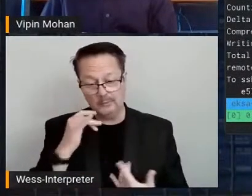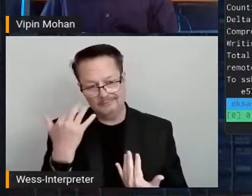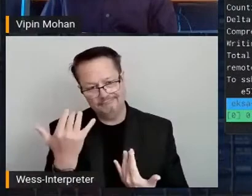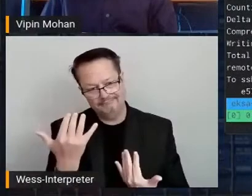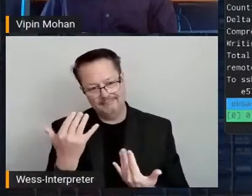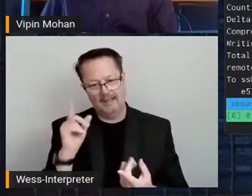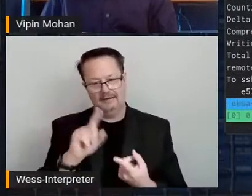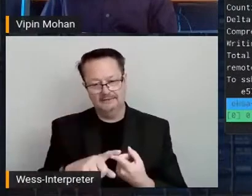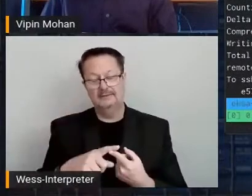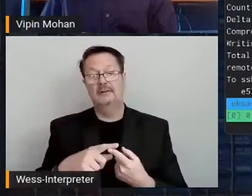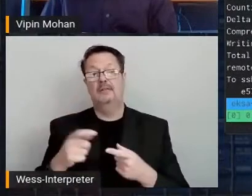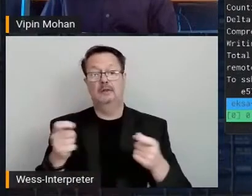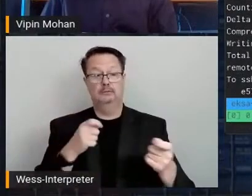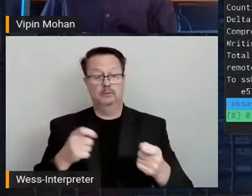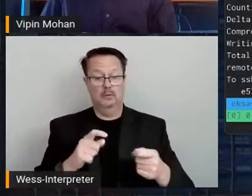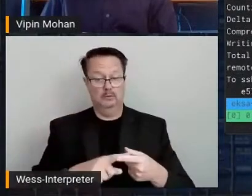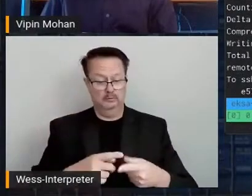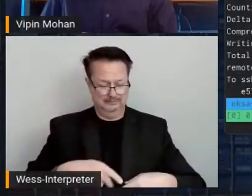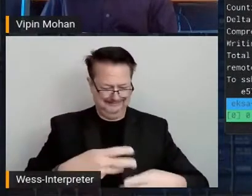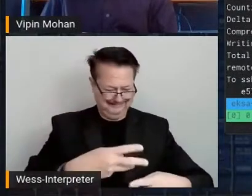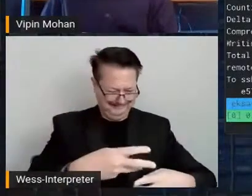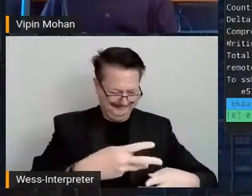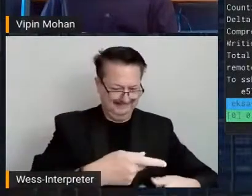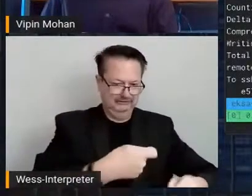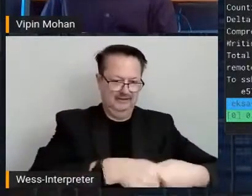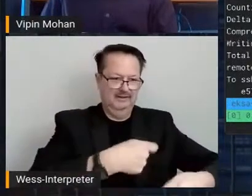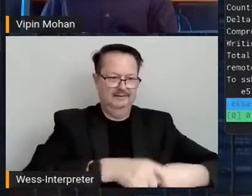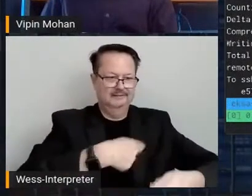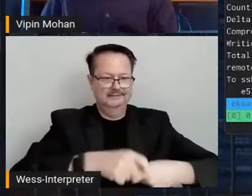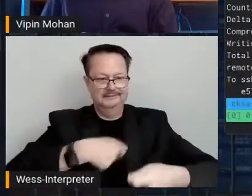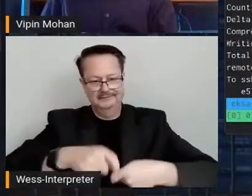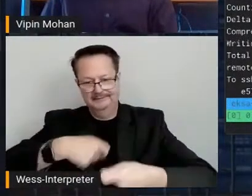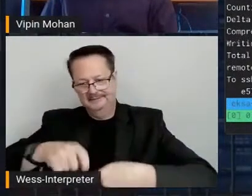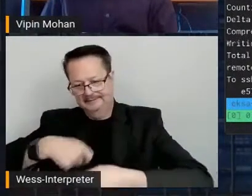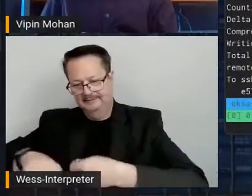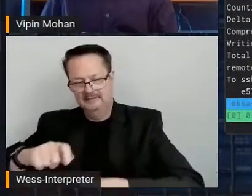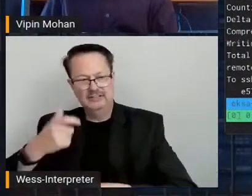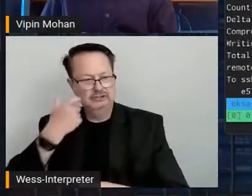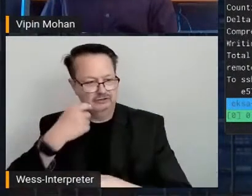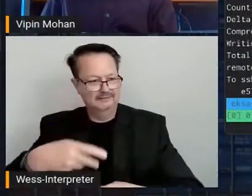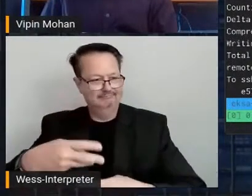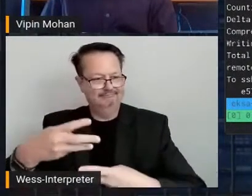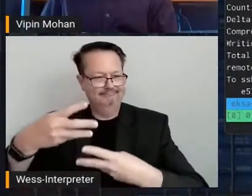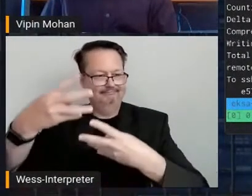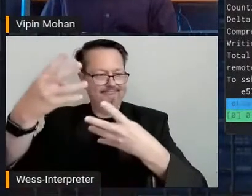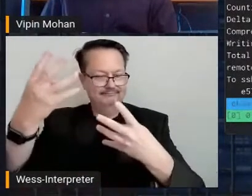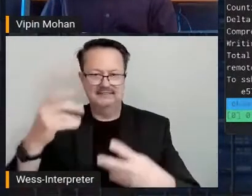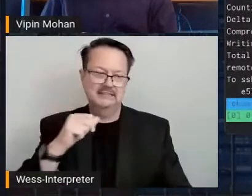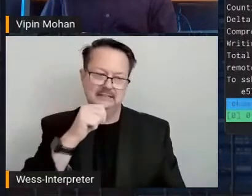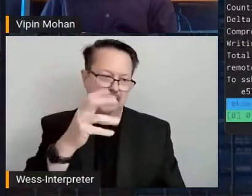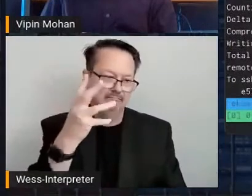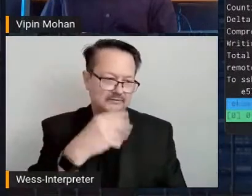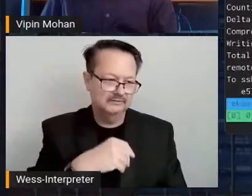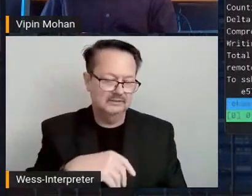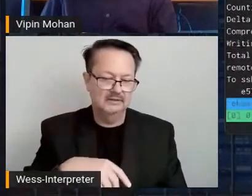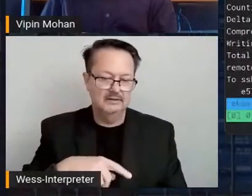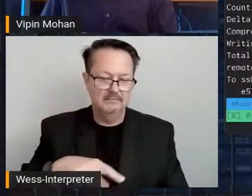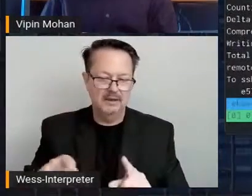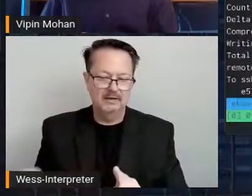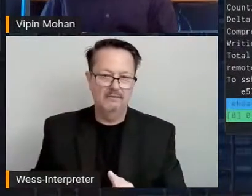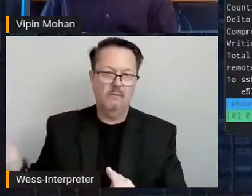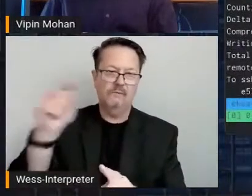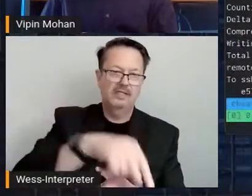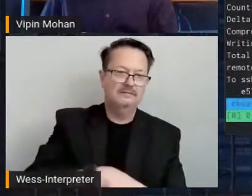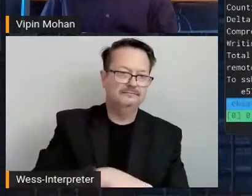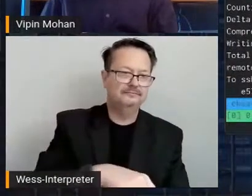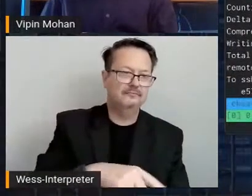to go and spin up the actual node itself. Which actually just got spun up. It's not ready. Over here, pods are getting